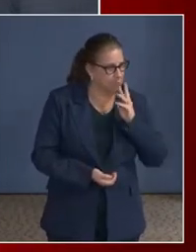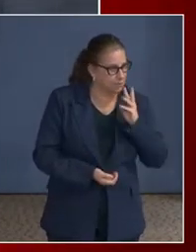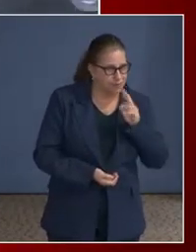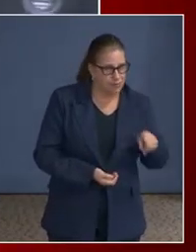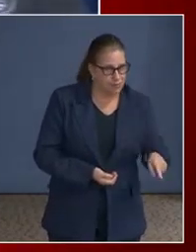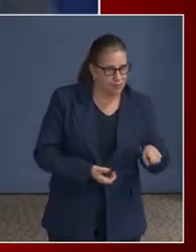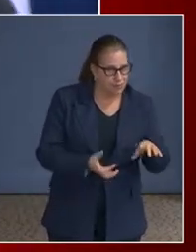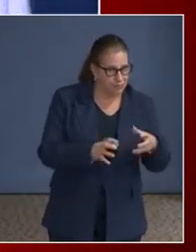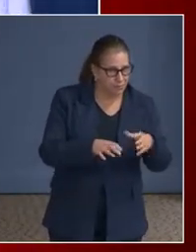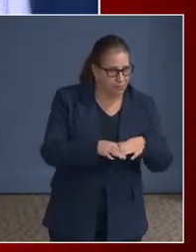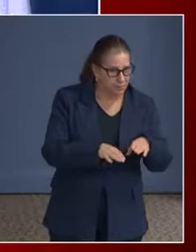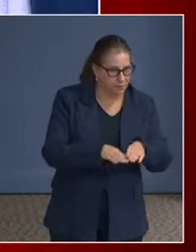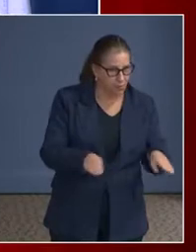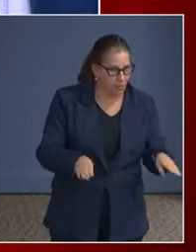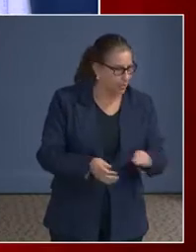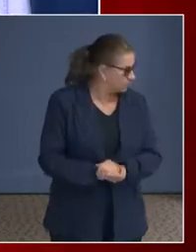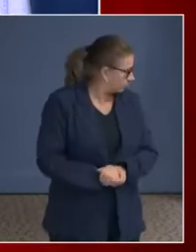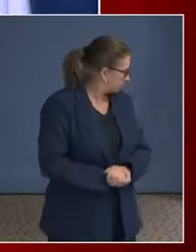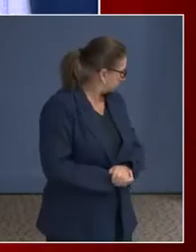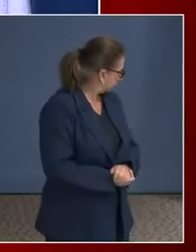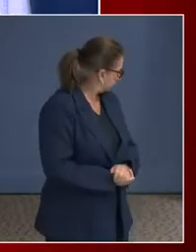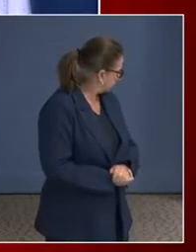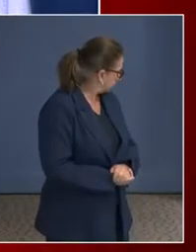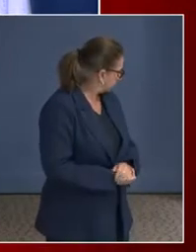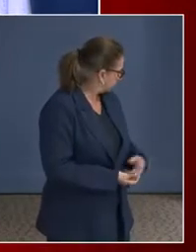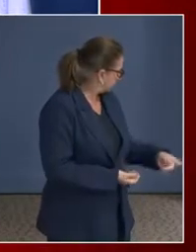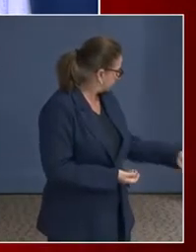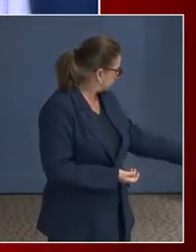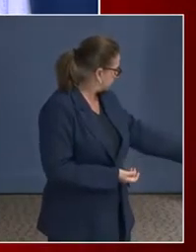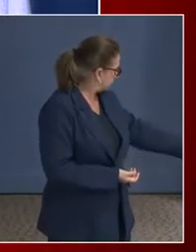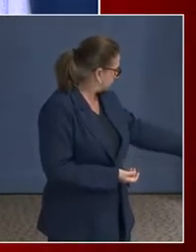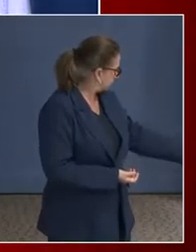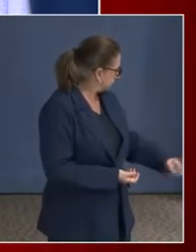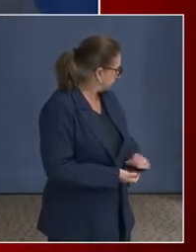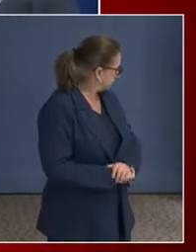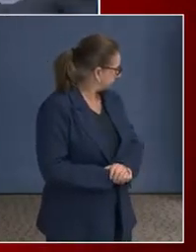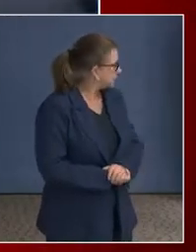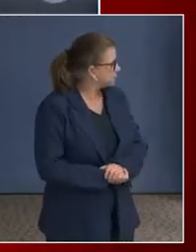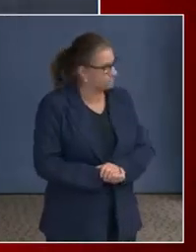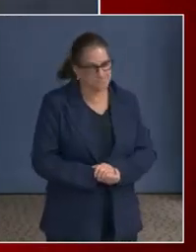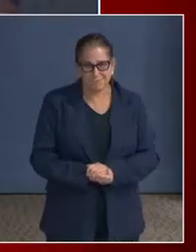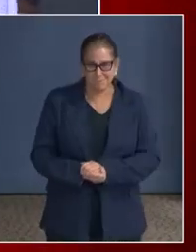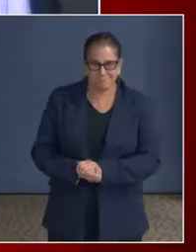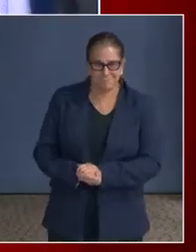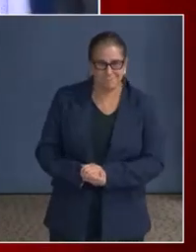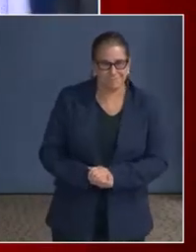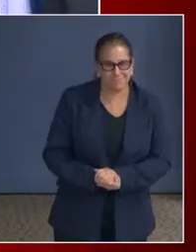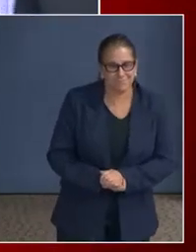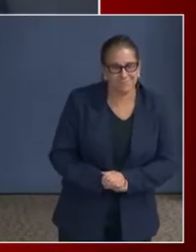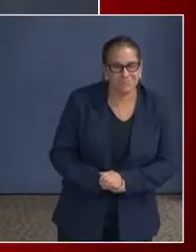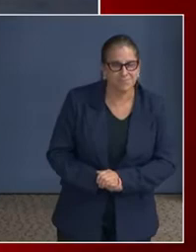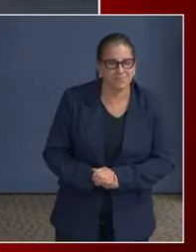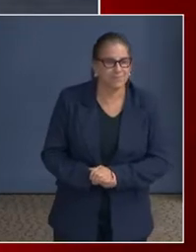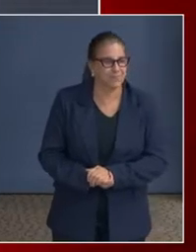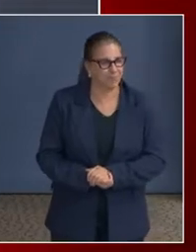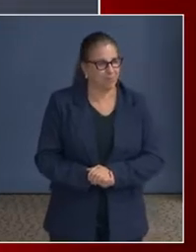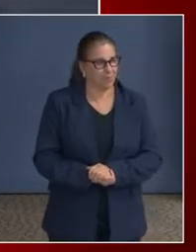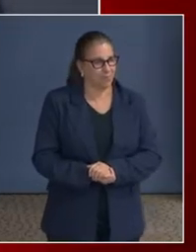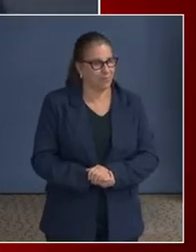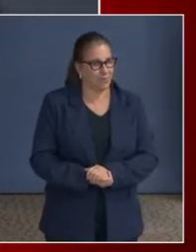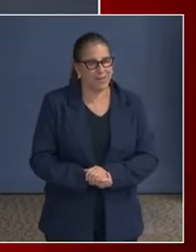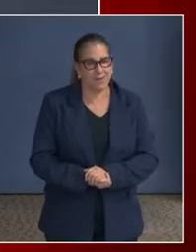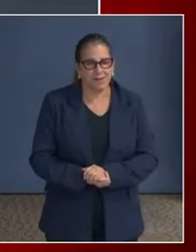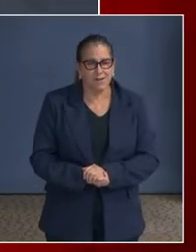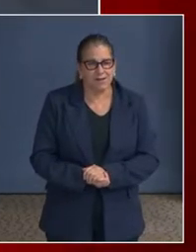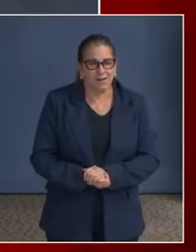We need to learn more. Yes. Thank you, Chris. Tom Rossi, Channel 7 Mayor. Following up on